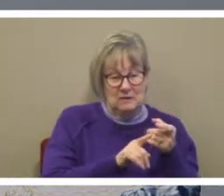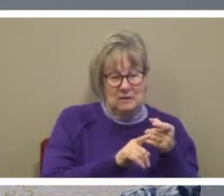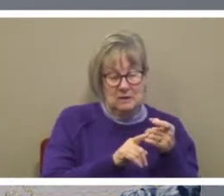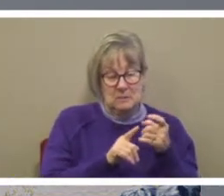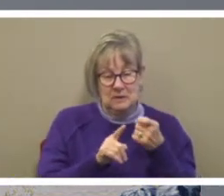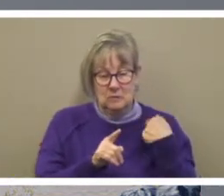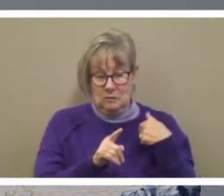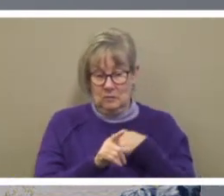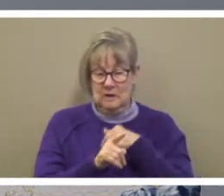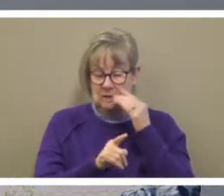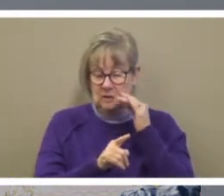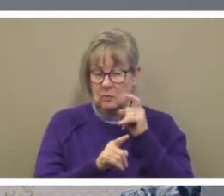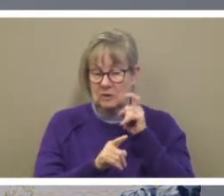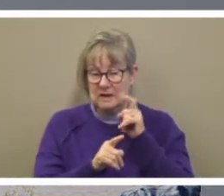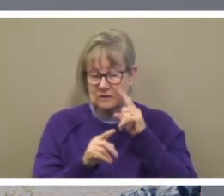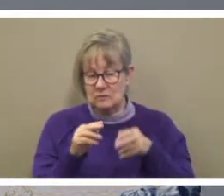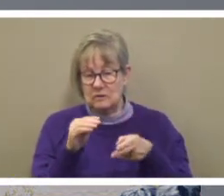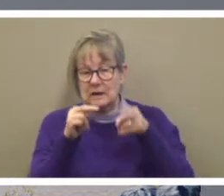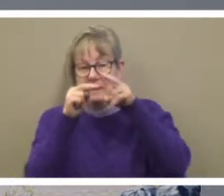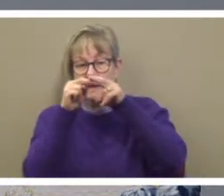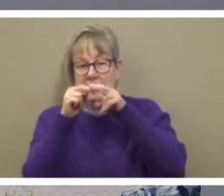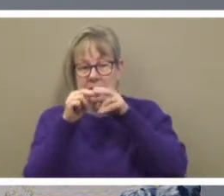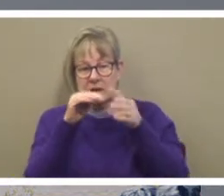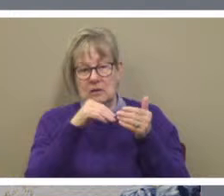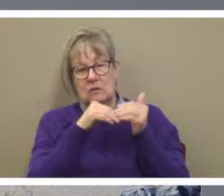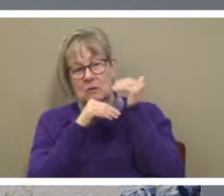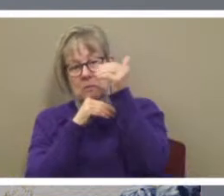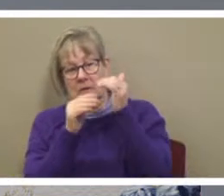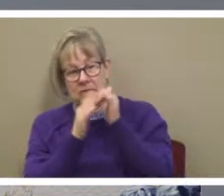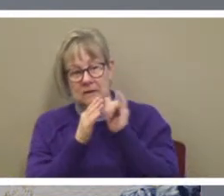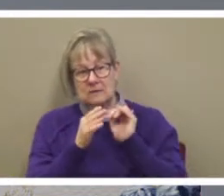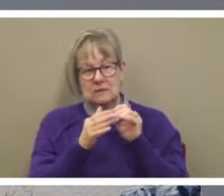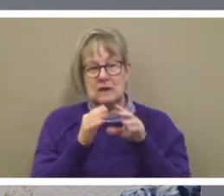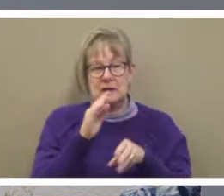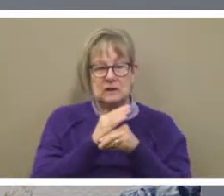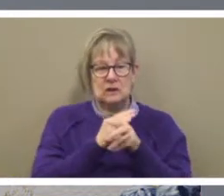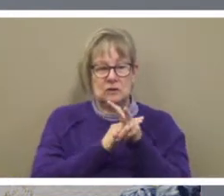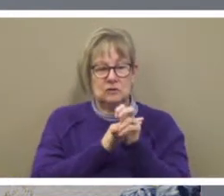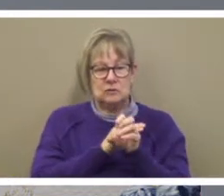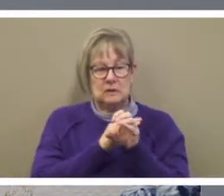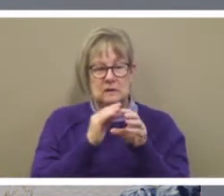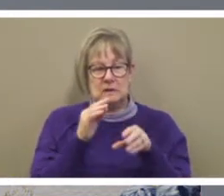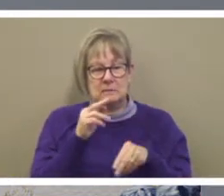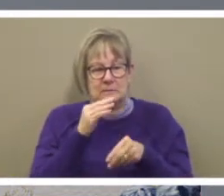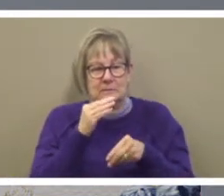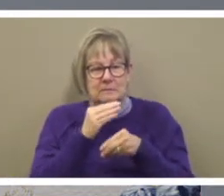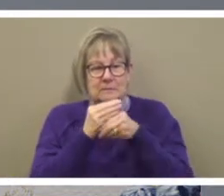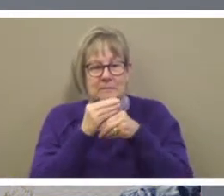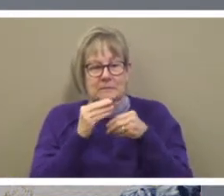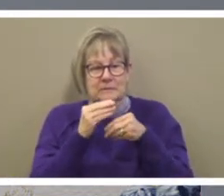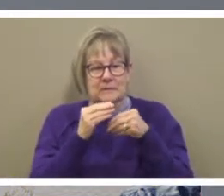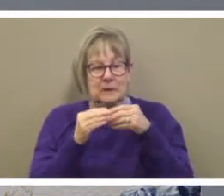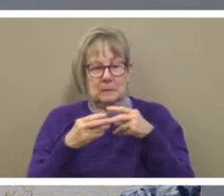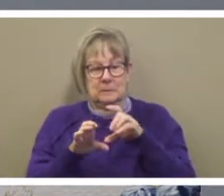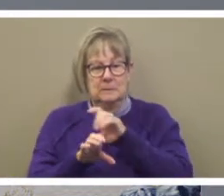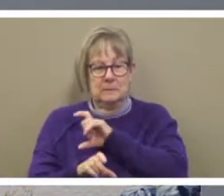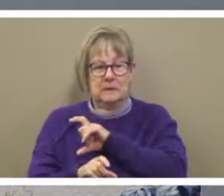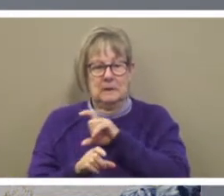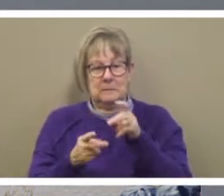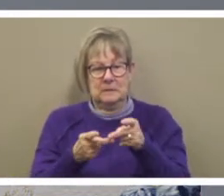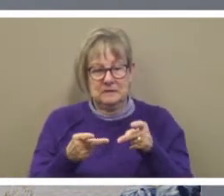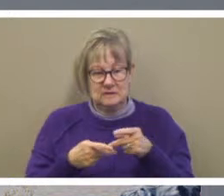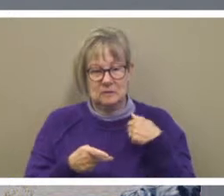exceed that. So there's additional of 200 plus positions that we need to be able to add to the police